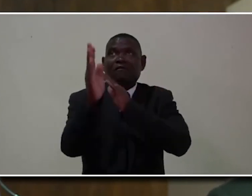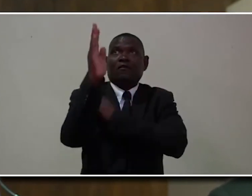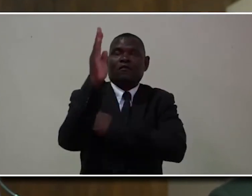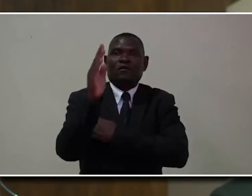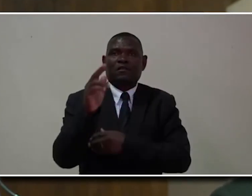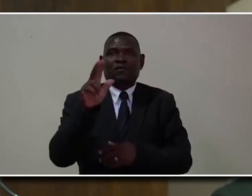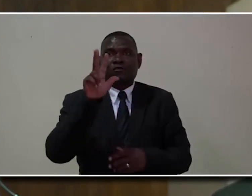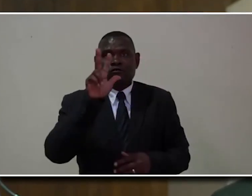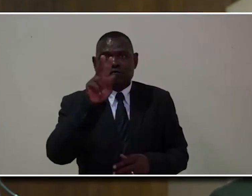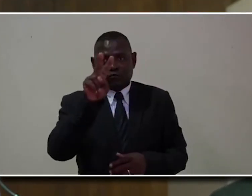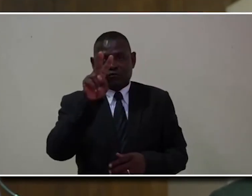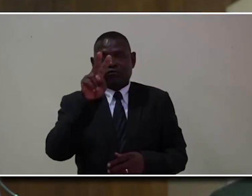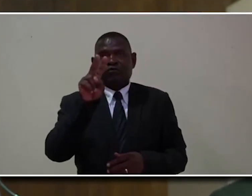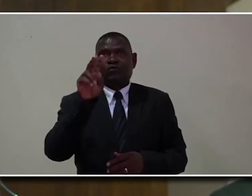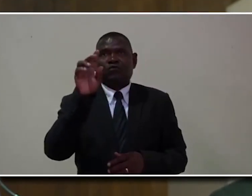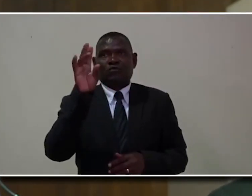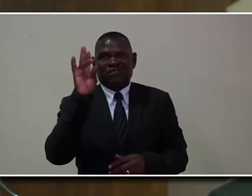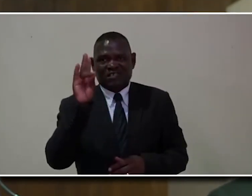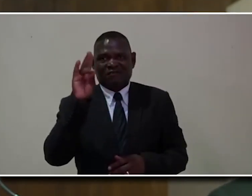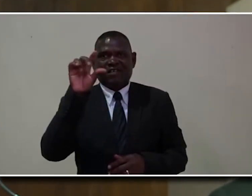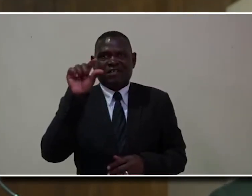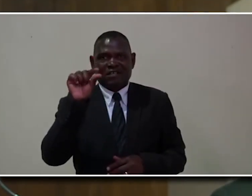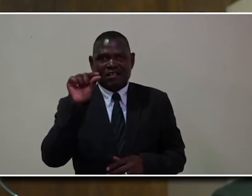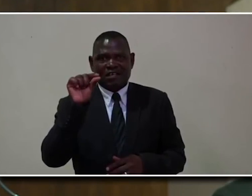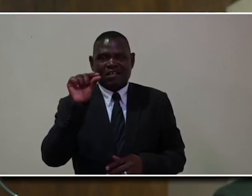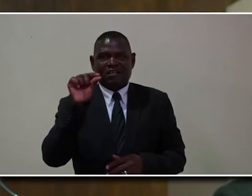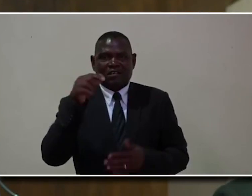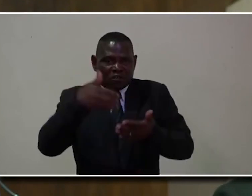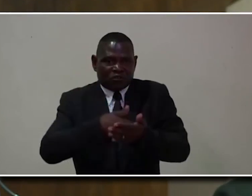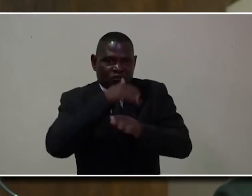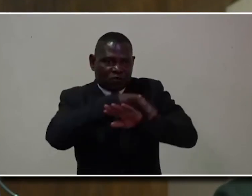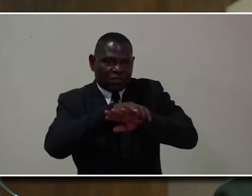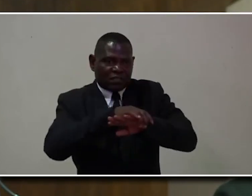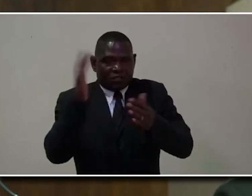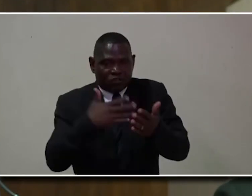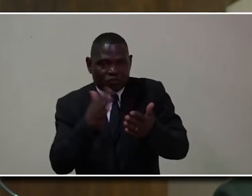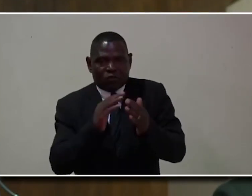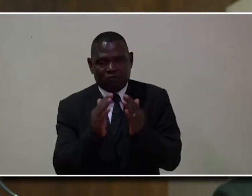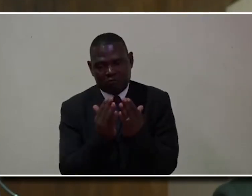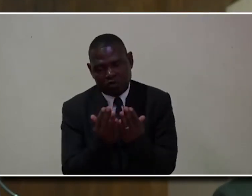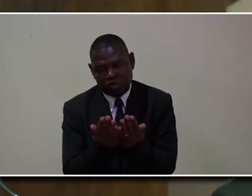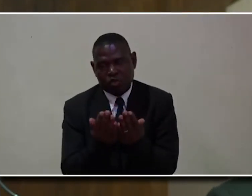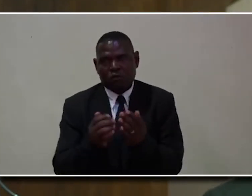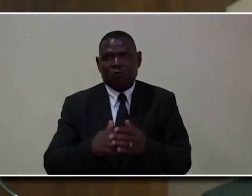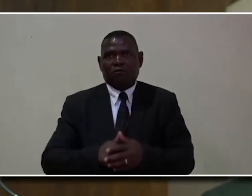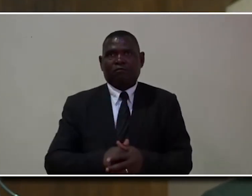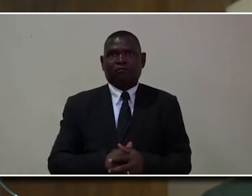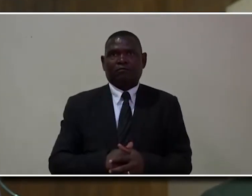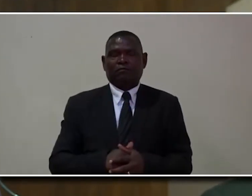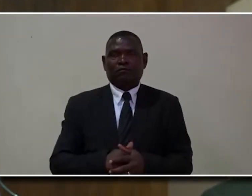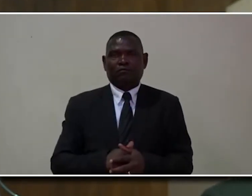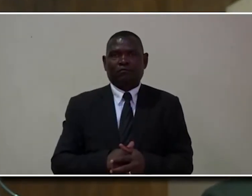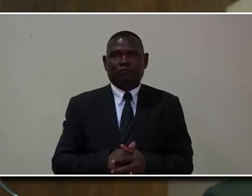279. 279. In the New English Hymnal. Mukabuku kachingerezi ka kachisi watu kasopano. For Serving